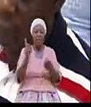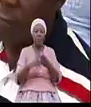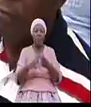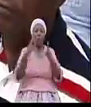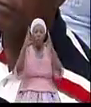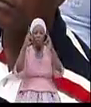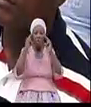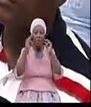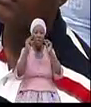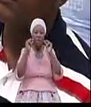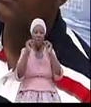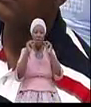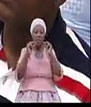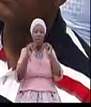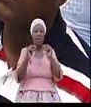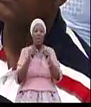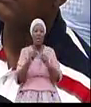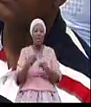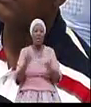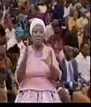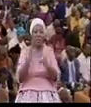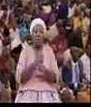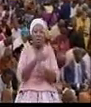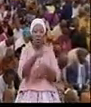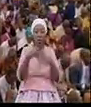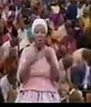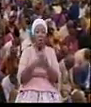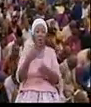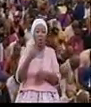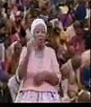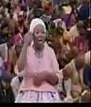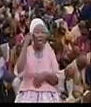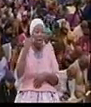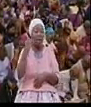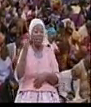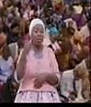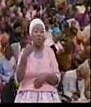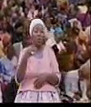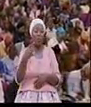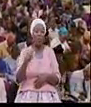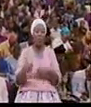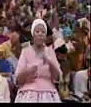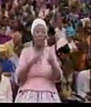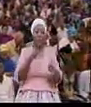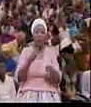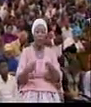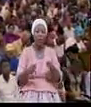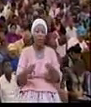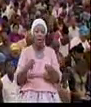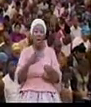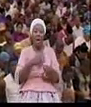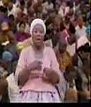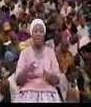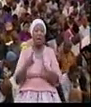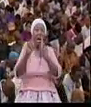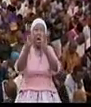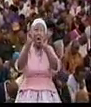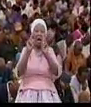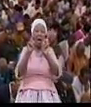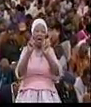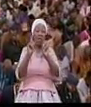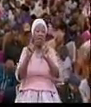unto Moses, take all the heads of the people and